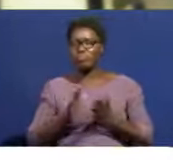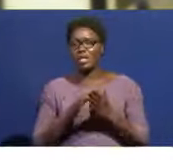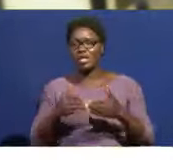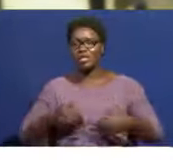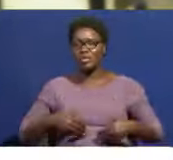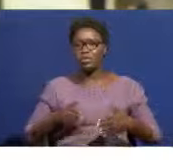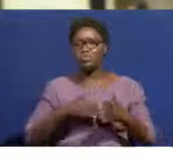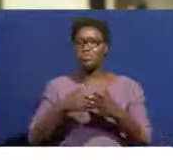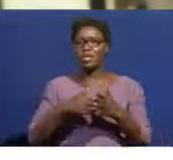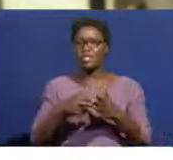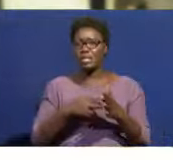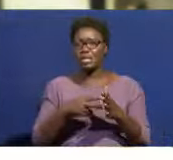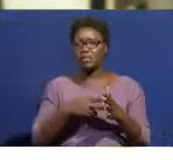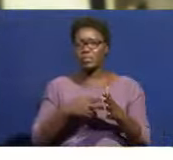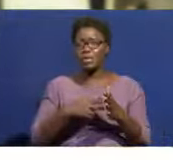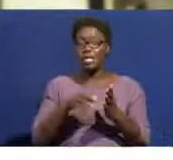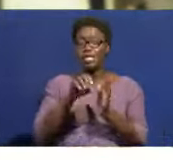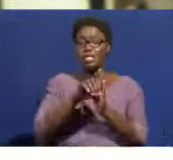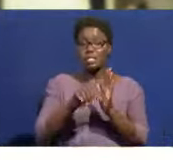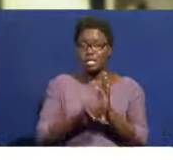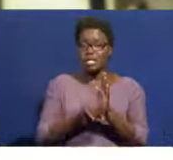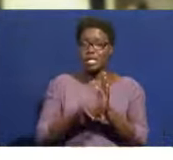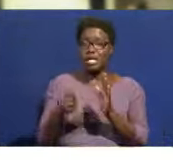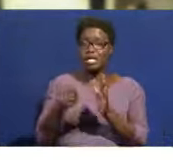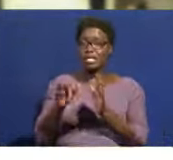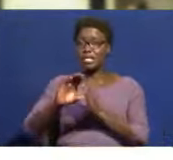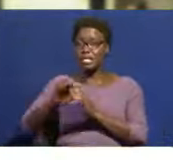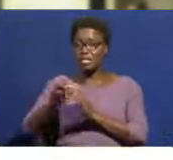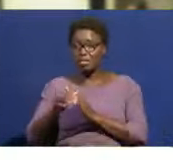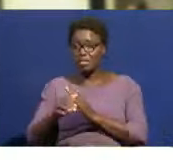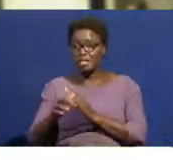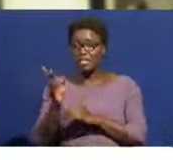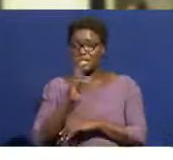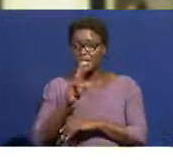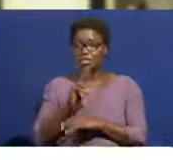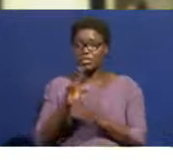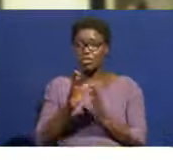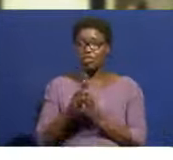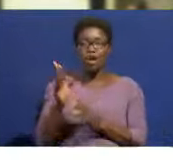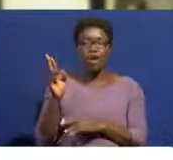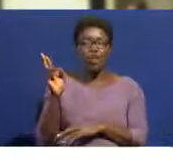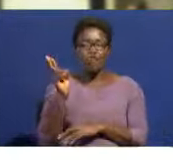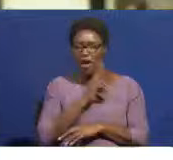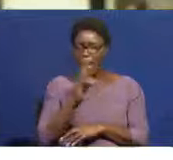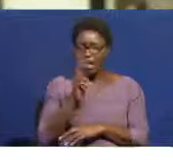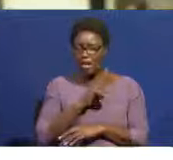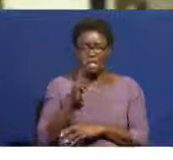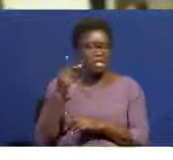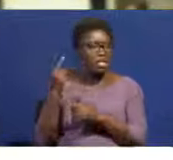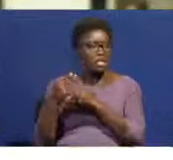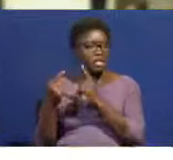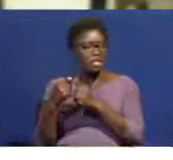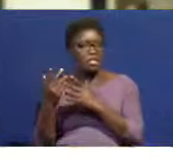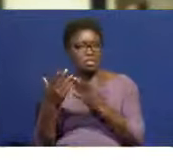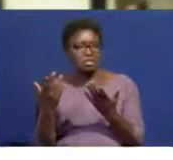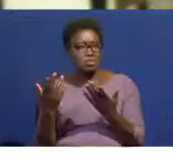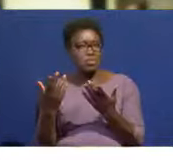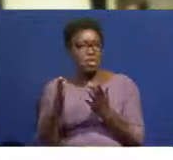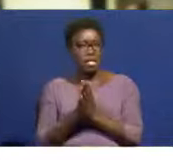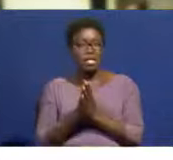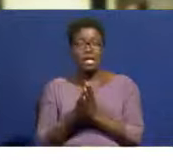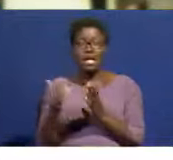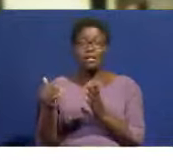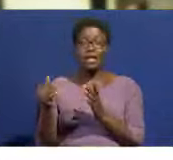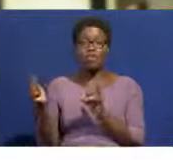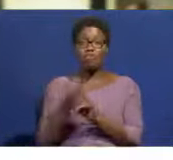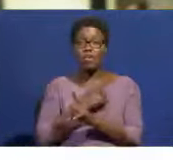vulnerable state. Our proximity to other counties that are at risk of violent extremism and terrorism groups. And we don't have